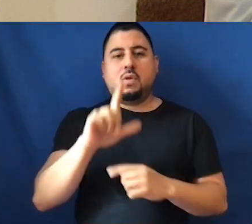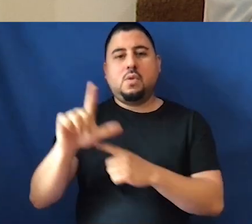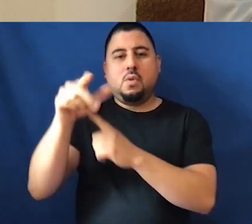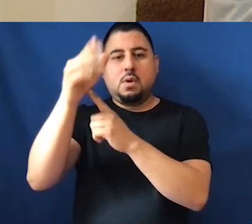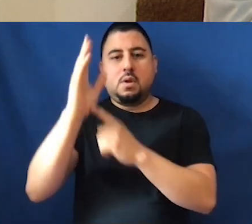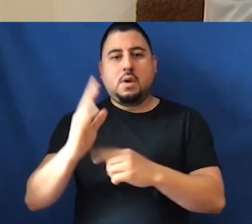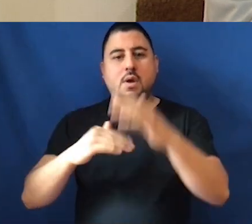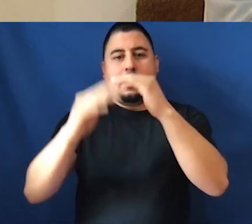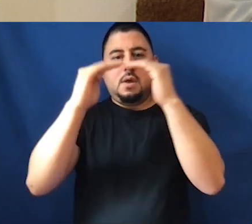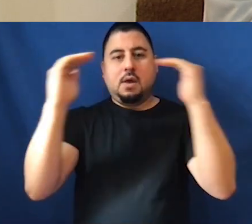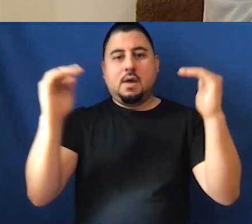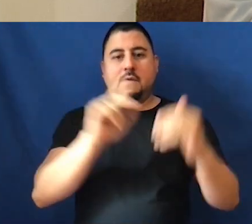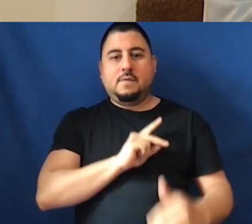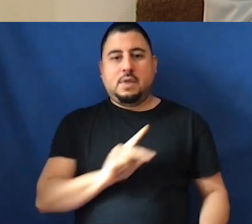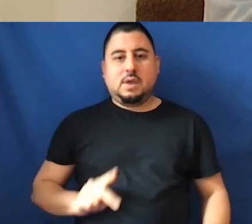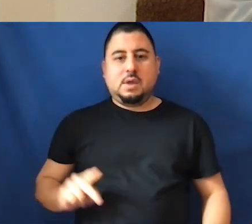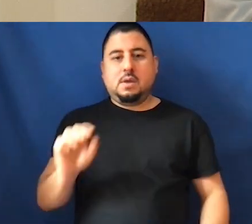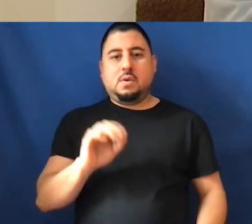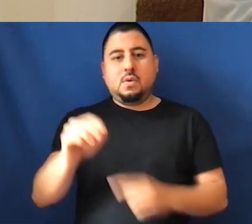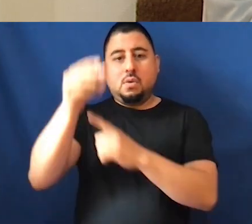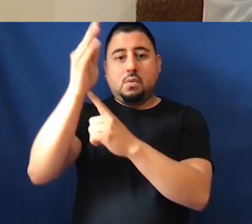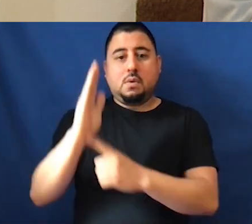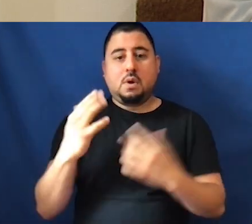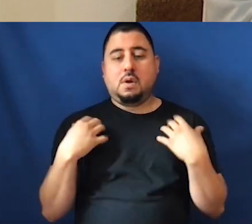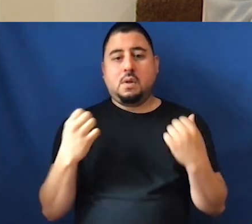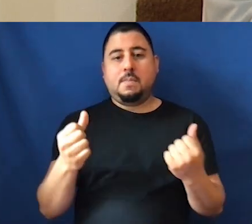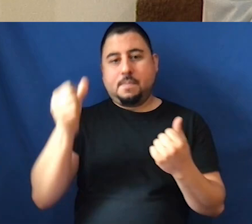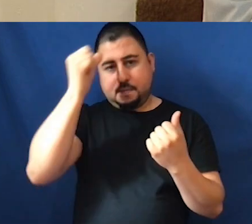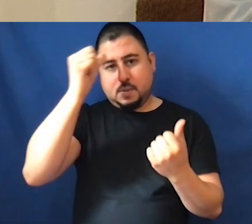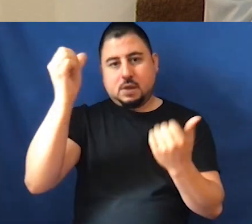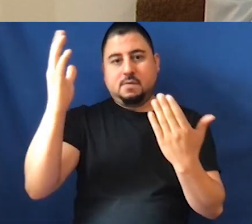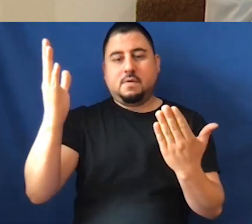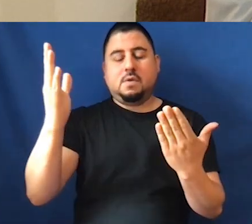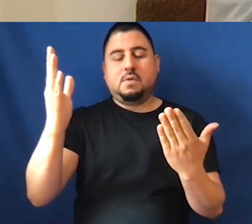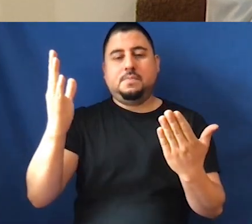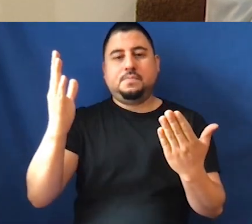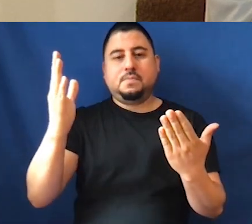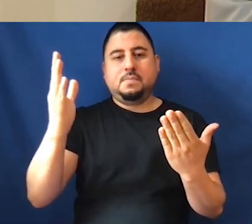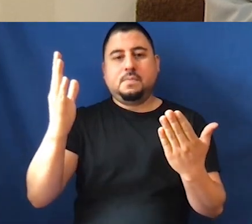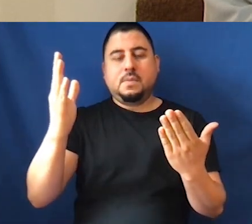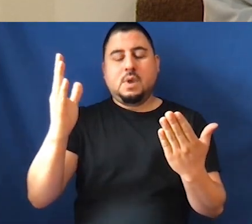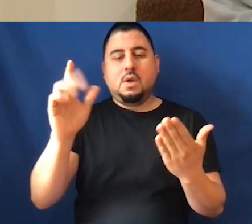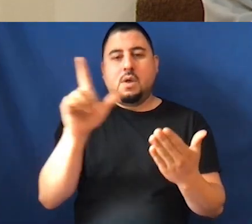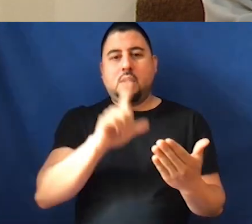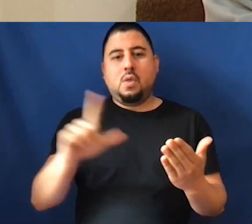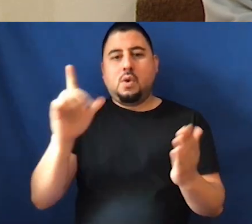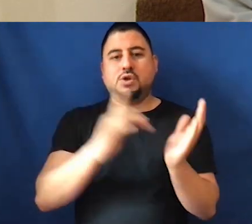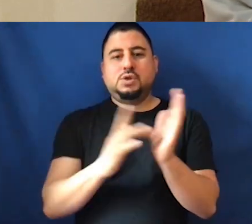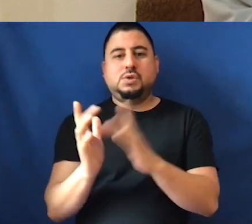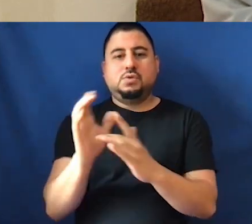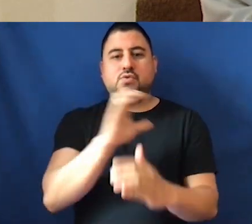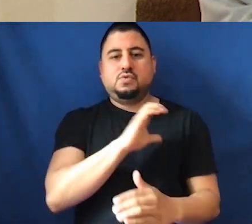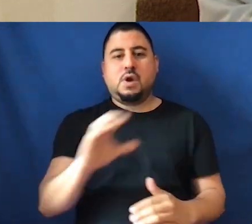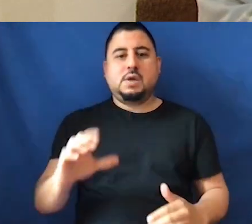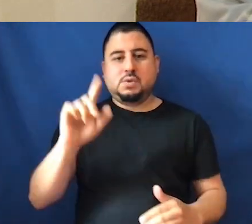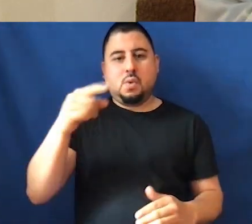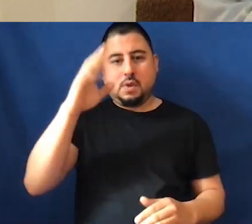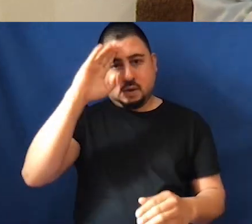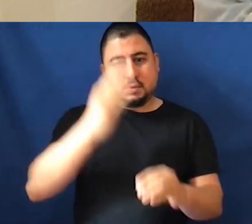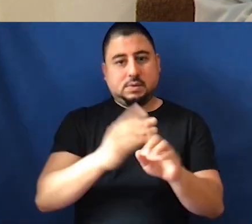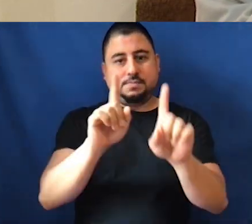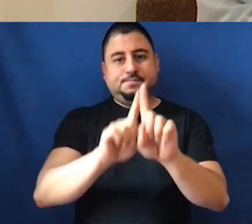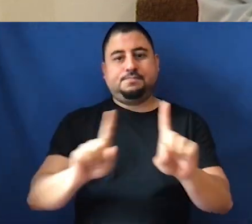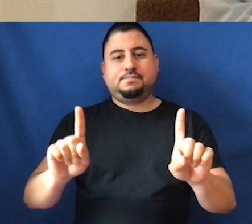glory. Lord God, Heavenly King, O God, Almighty Father, Lord Jesus Christ,